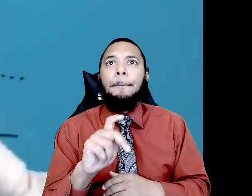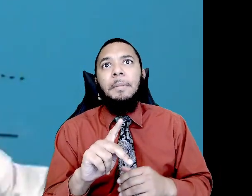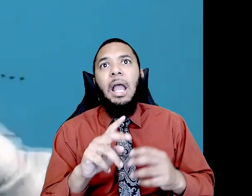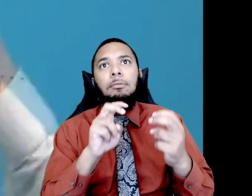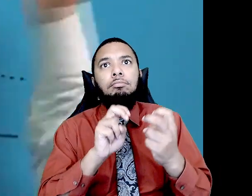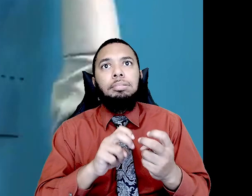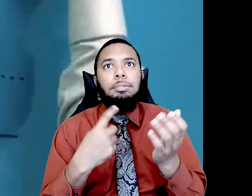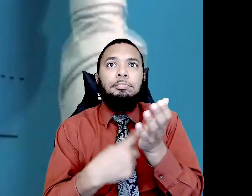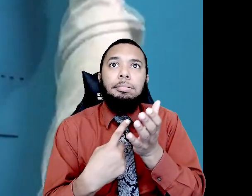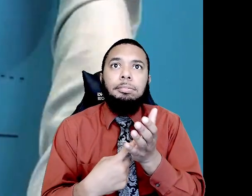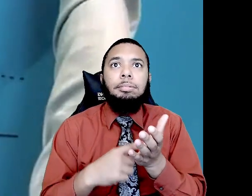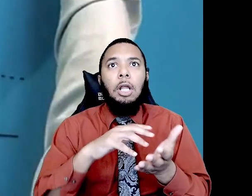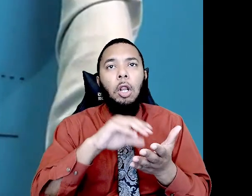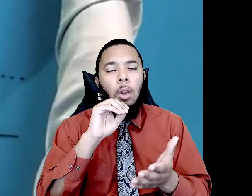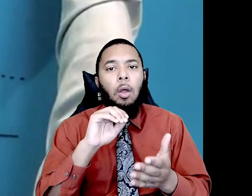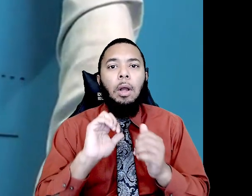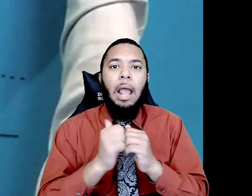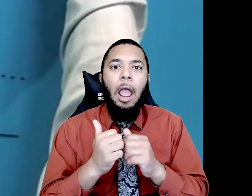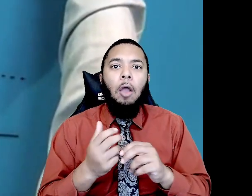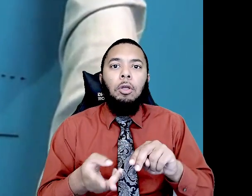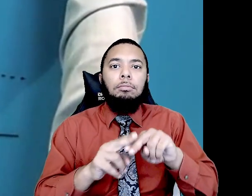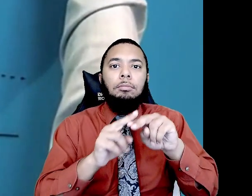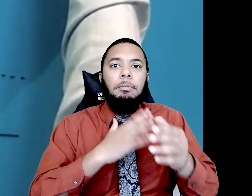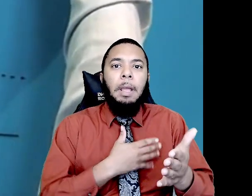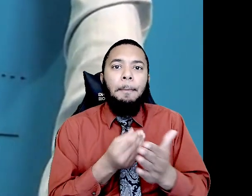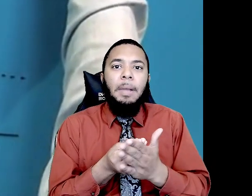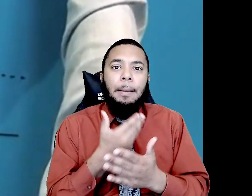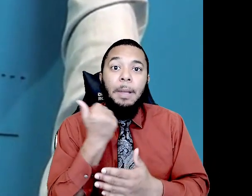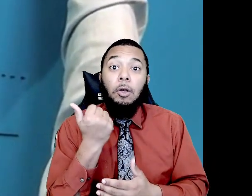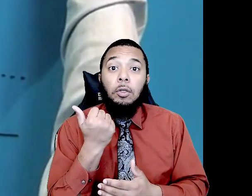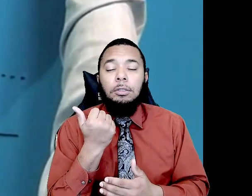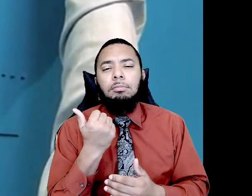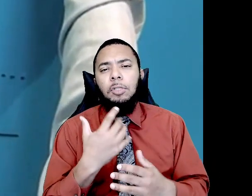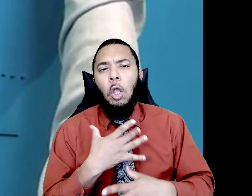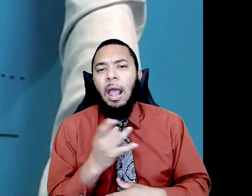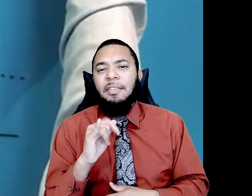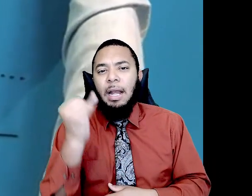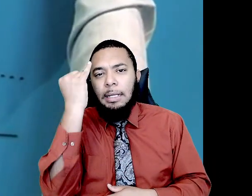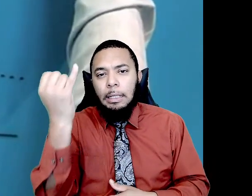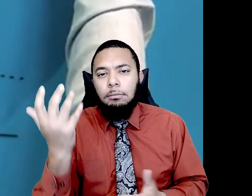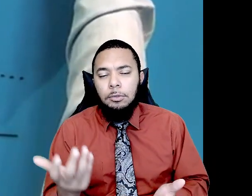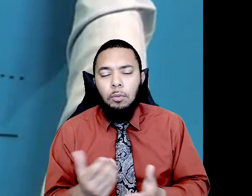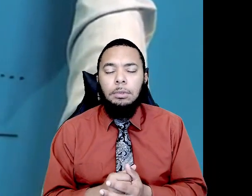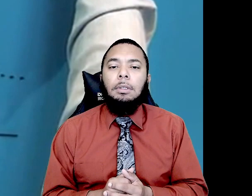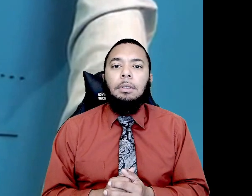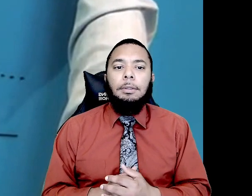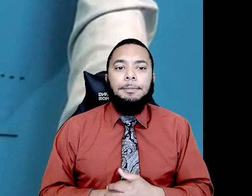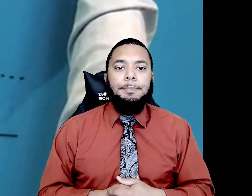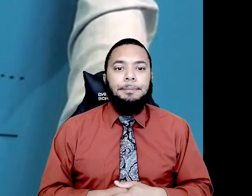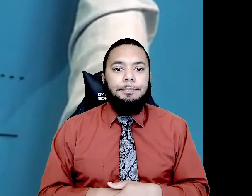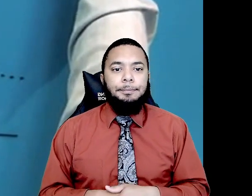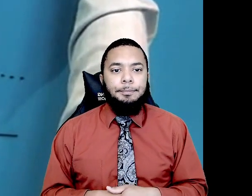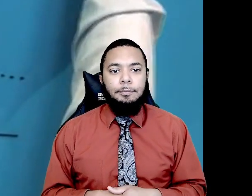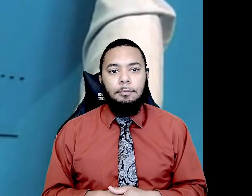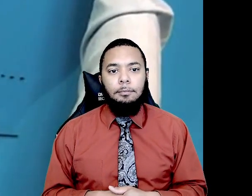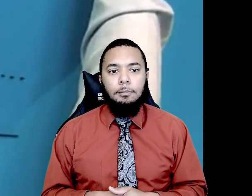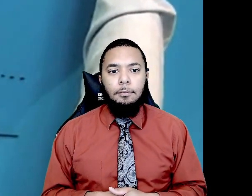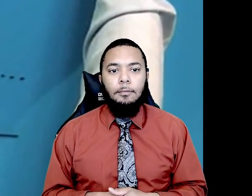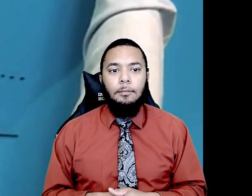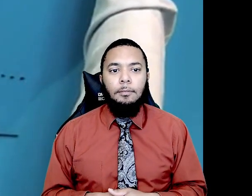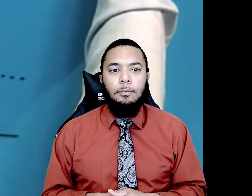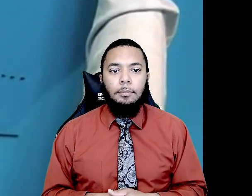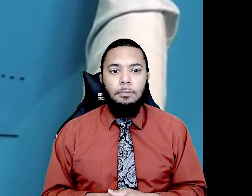and learning more about what you can do with your money to make it grow. So branch in your city. So that's why you chose